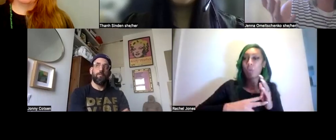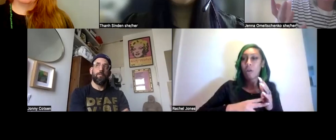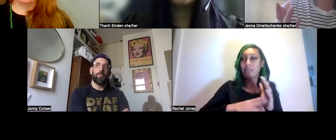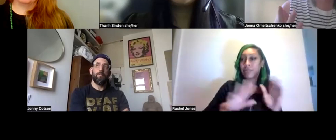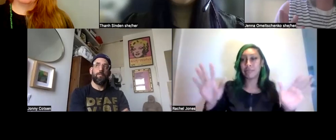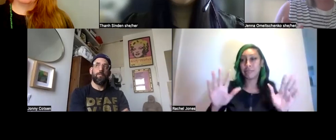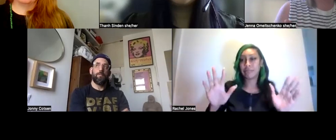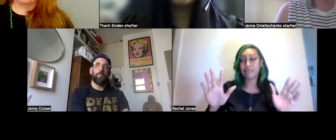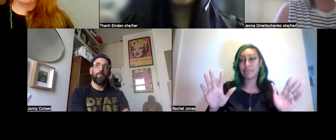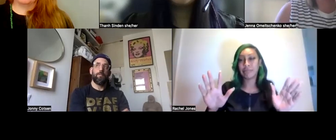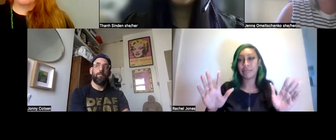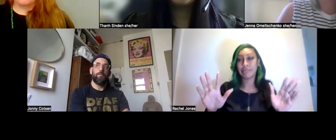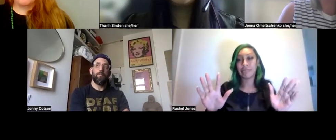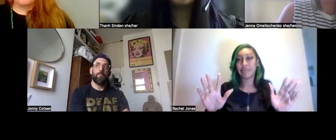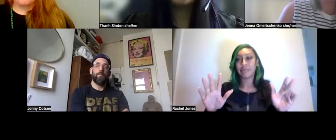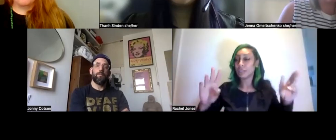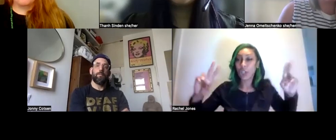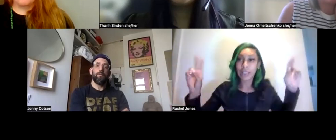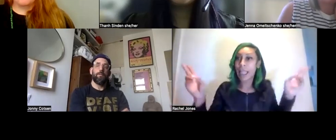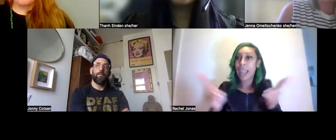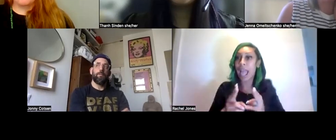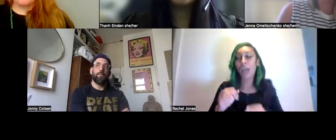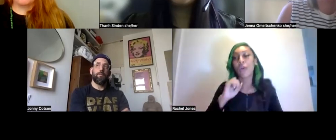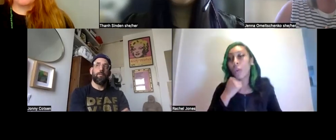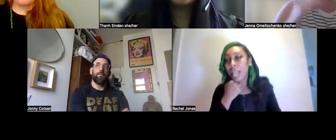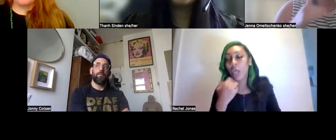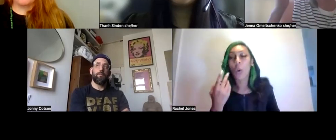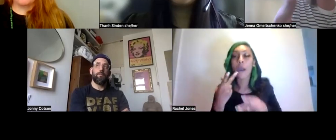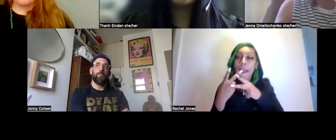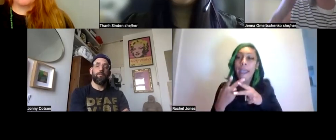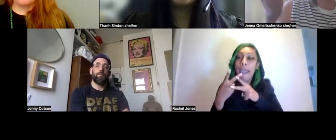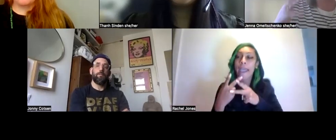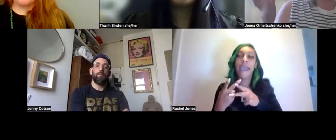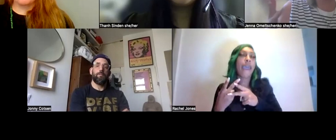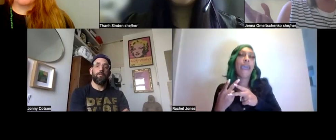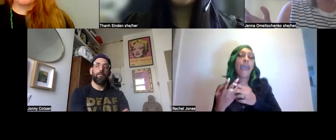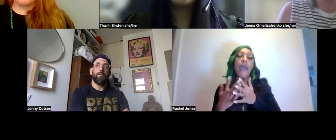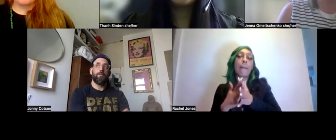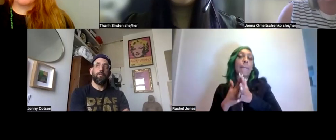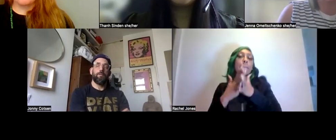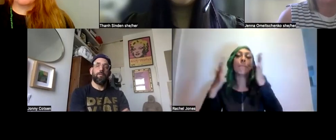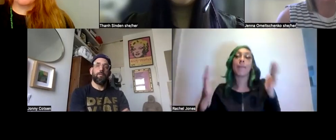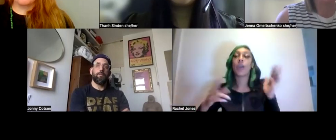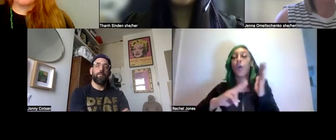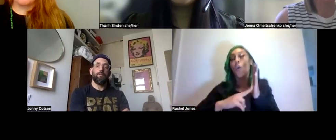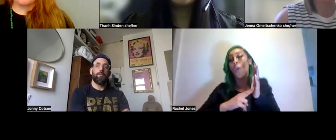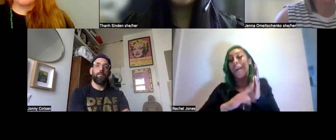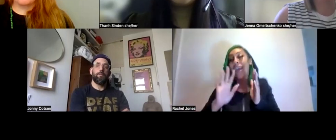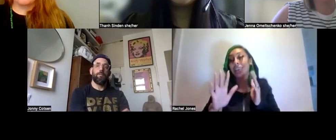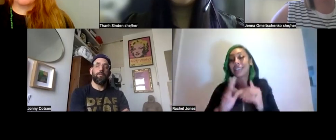you know, it's not about a lack of will, it's or care, it's just a big organization thing. But I